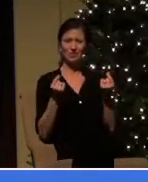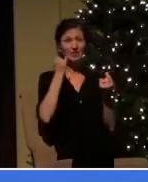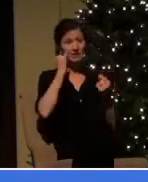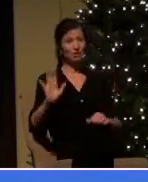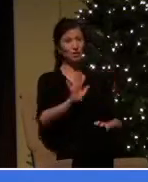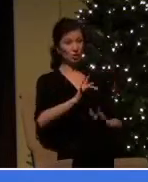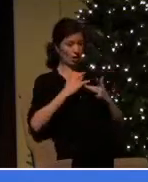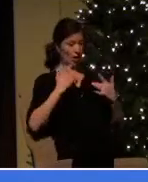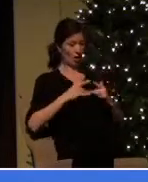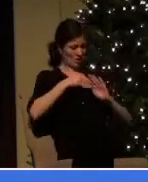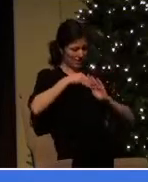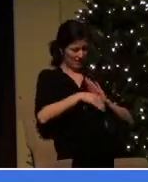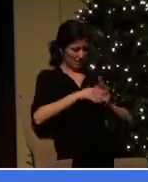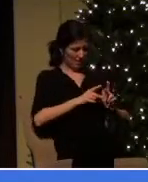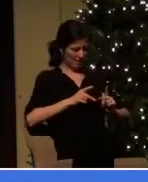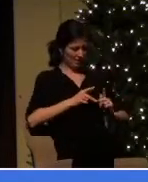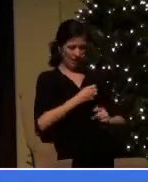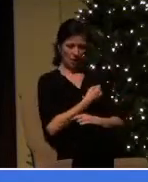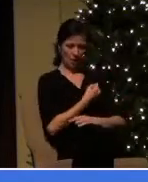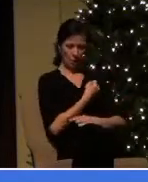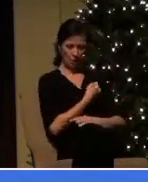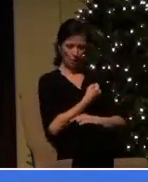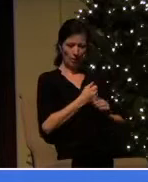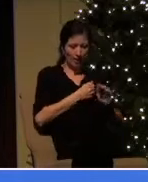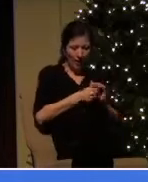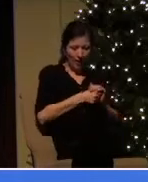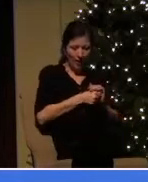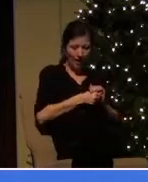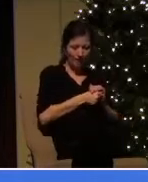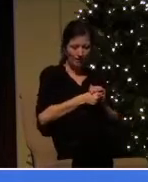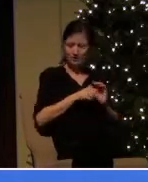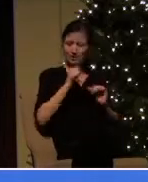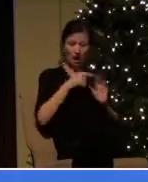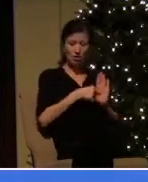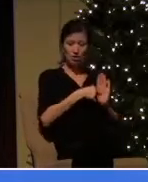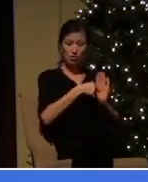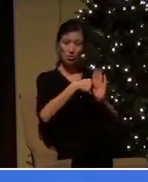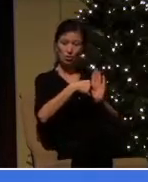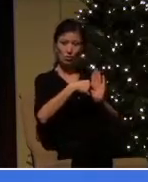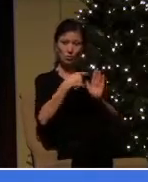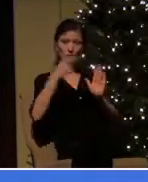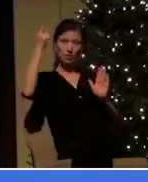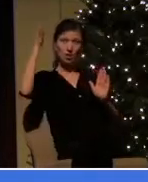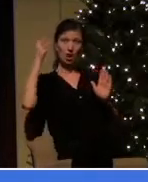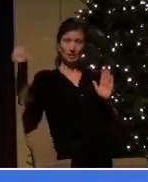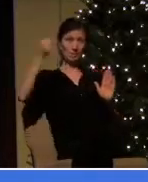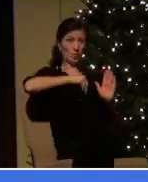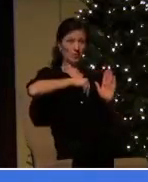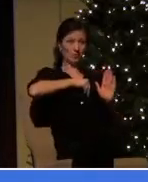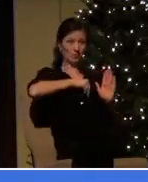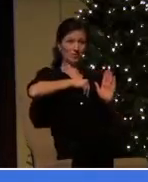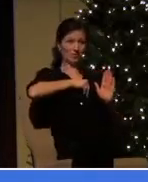heart, and when you don't show what God has placed inside you to other people around